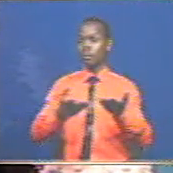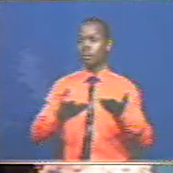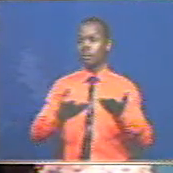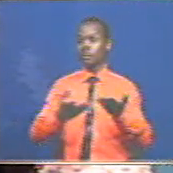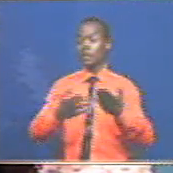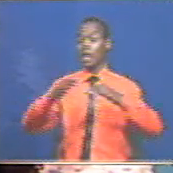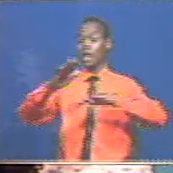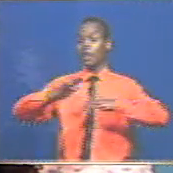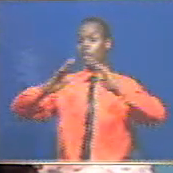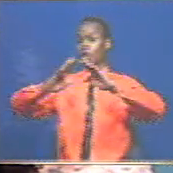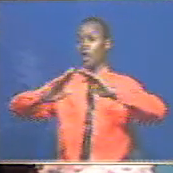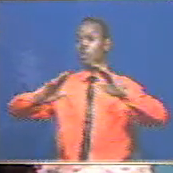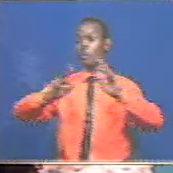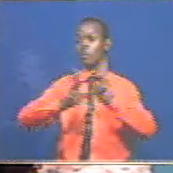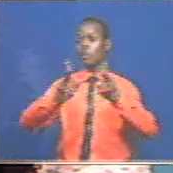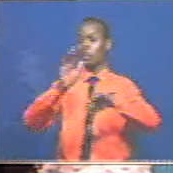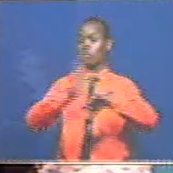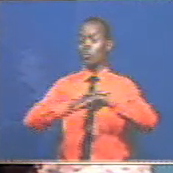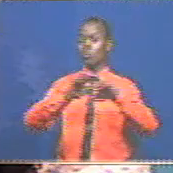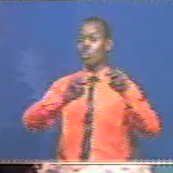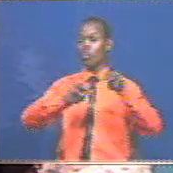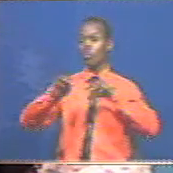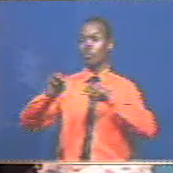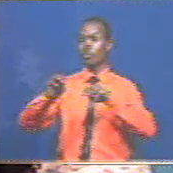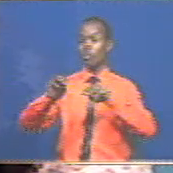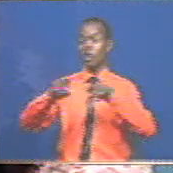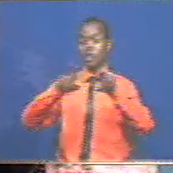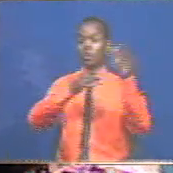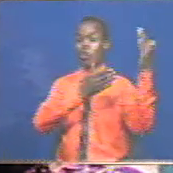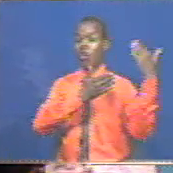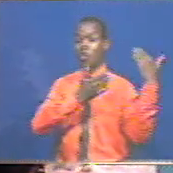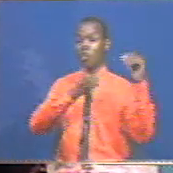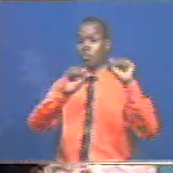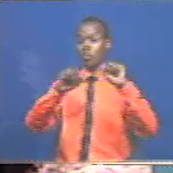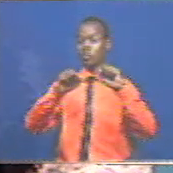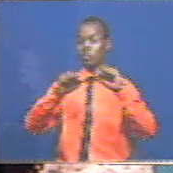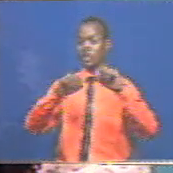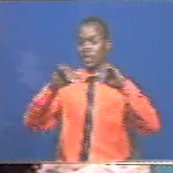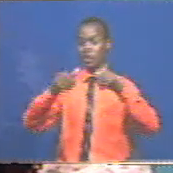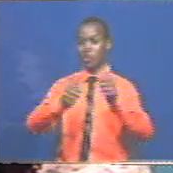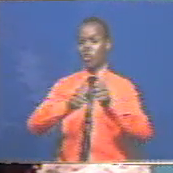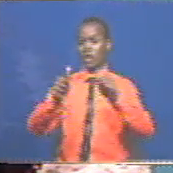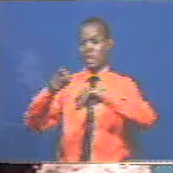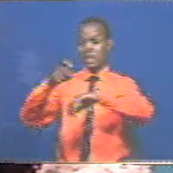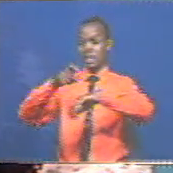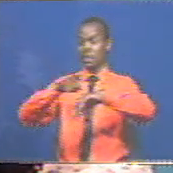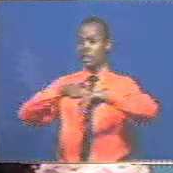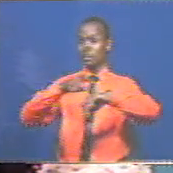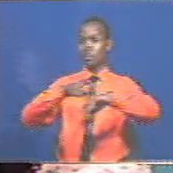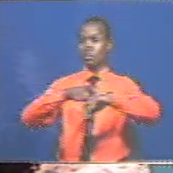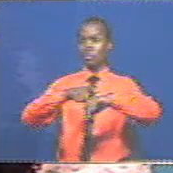housing is a very very good move and I hope that it can be implemented within the timeline is